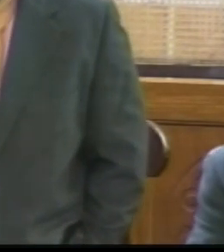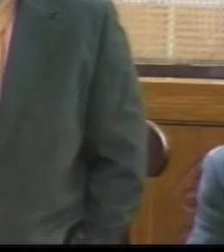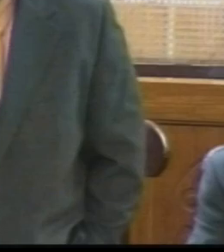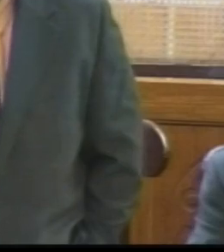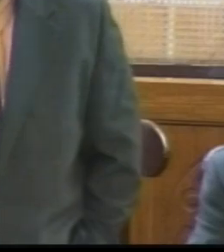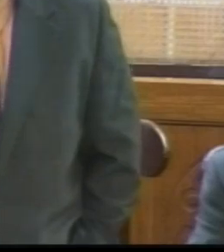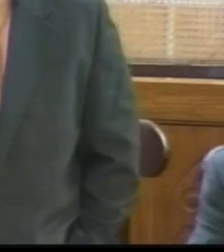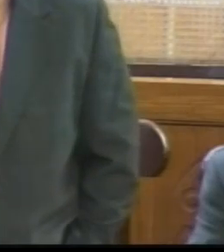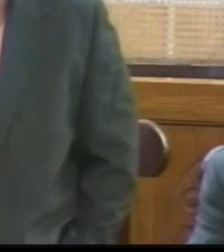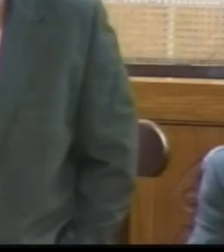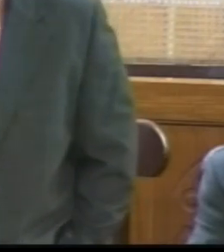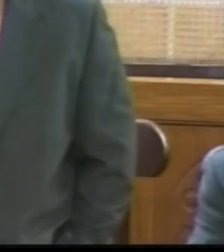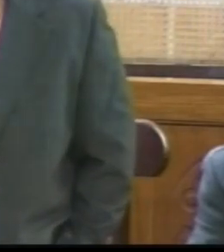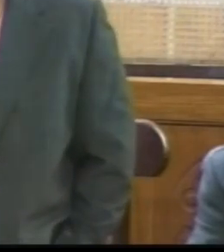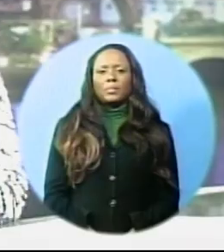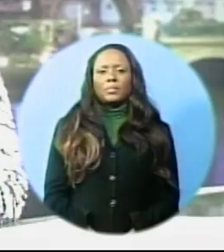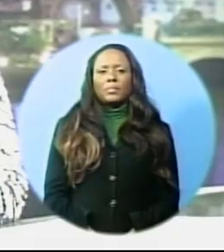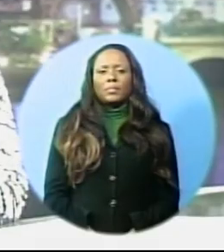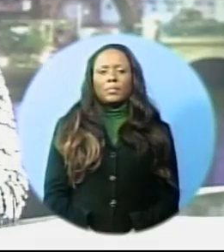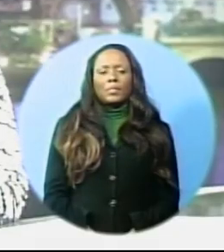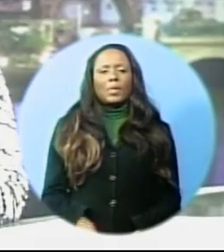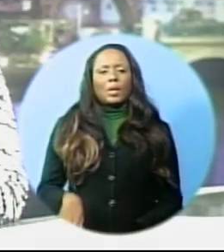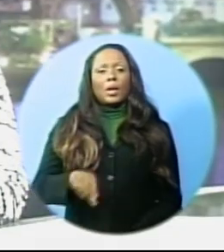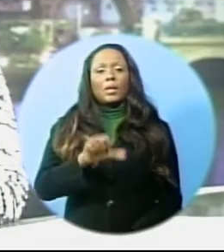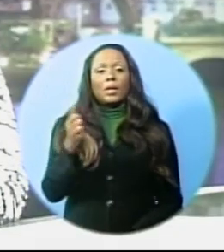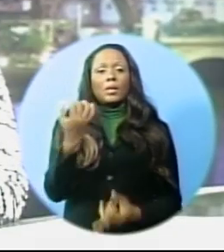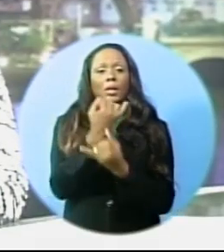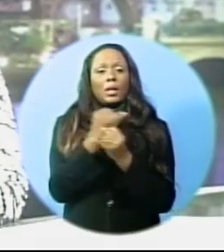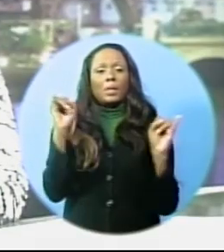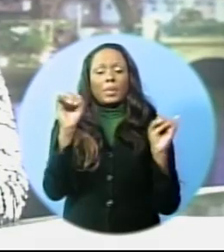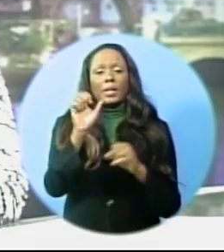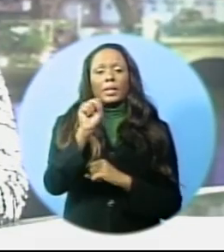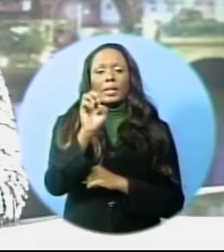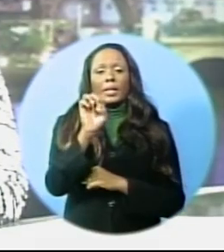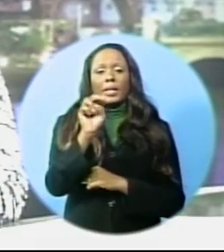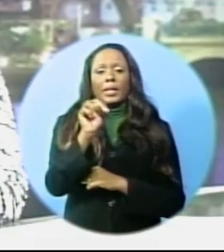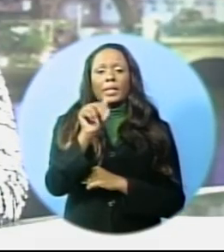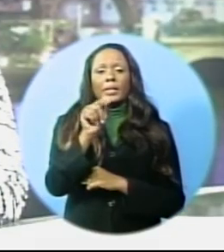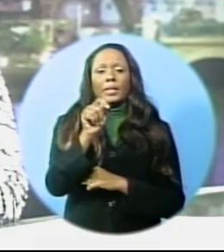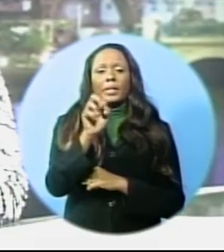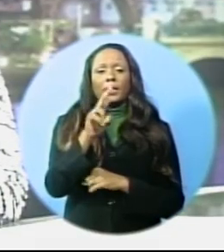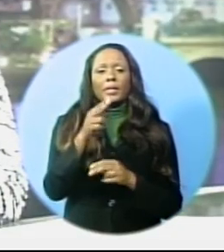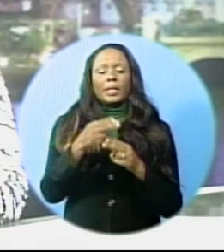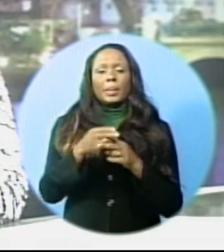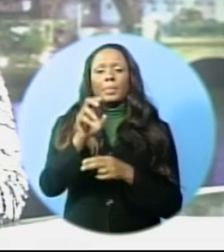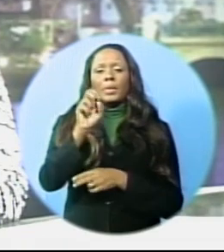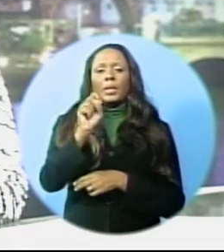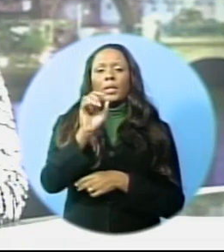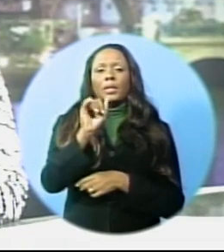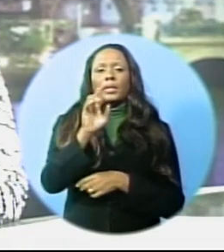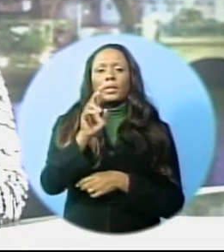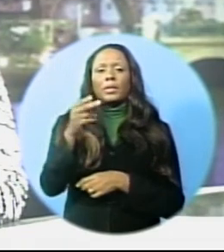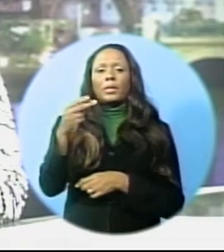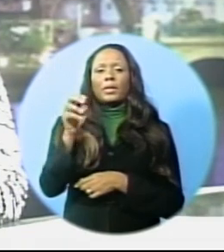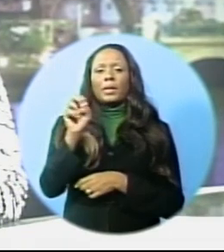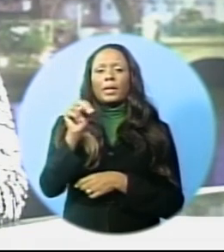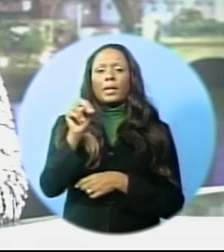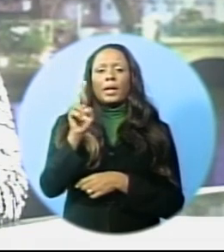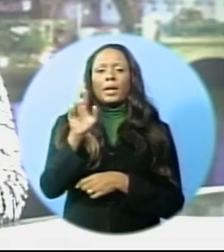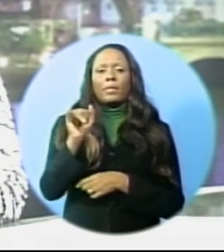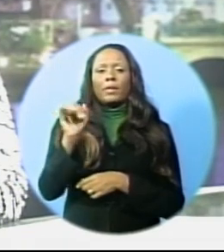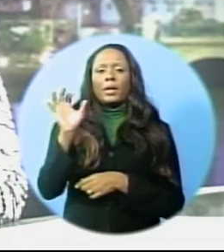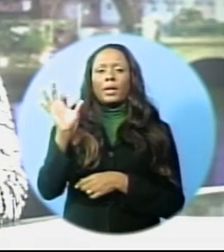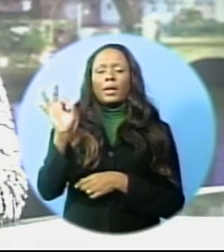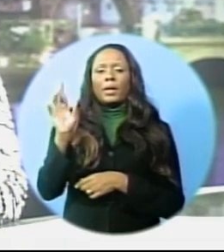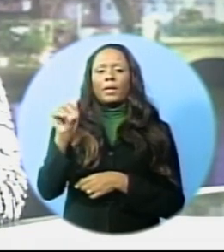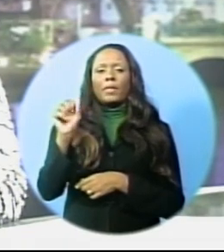pension fund, not a penny. In his contribution, Independent Senator Sir Henry Fraser weighed in on the debate